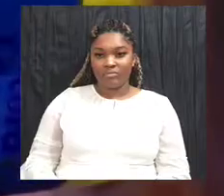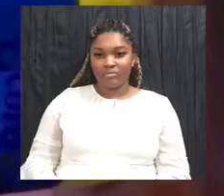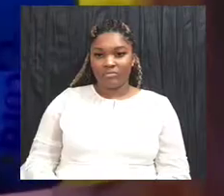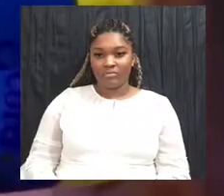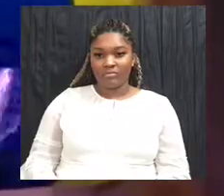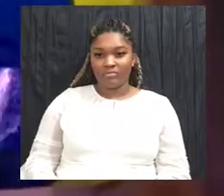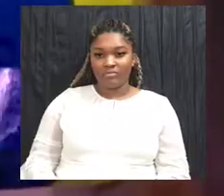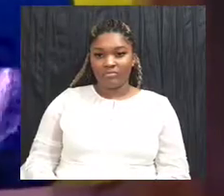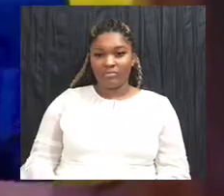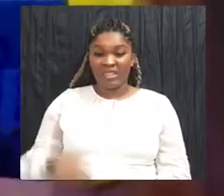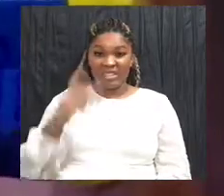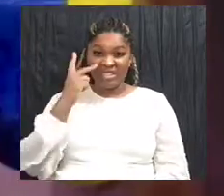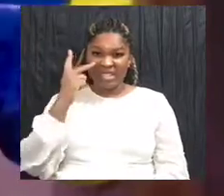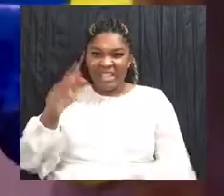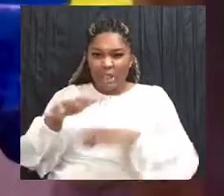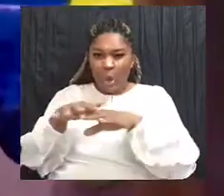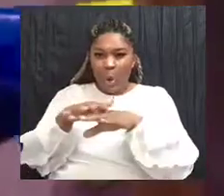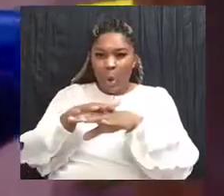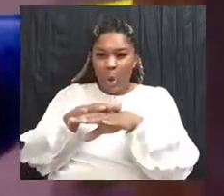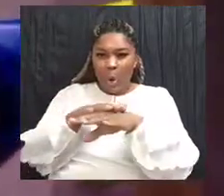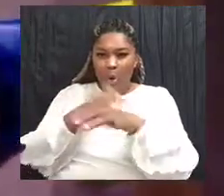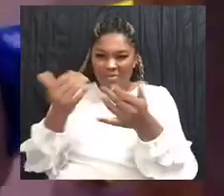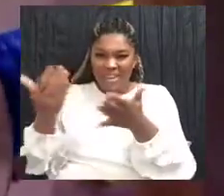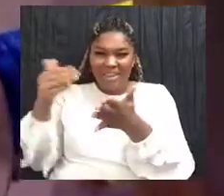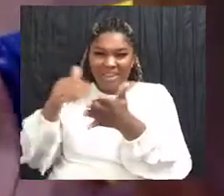Here's the slow motion replay from a different angle.